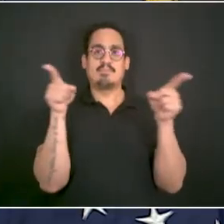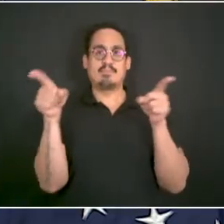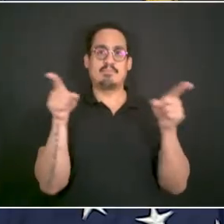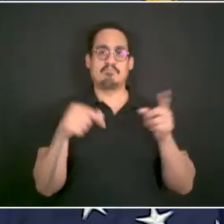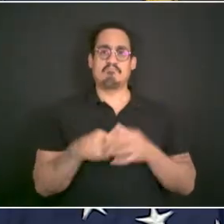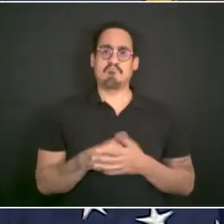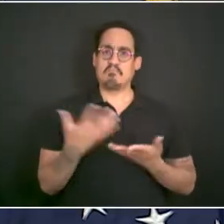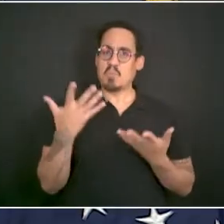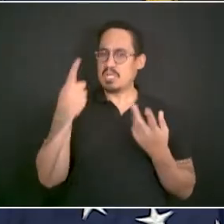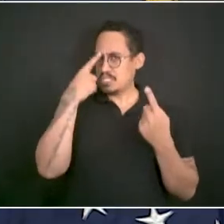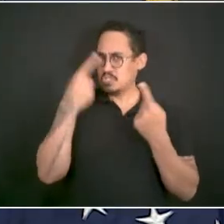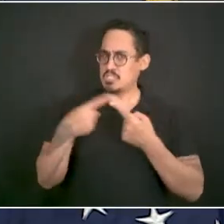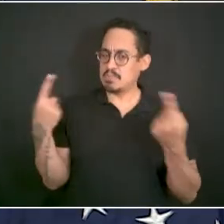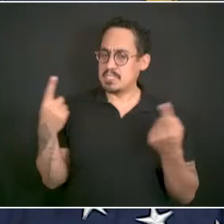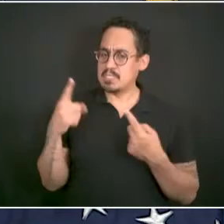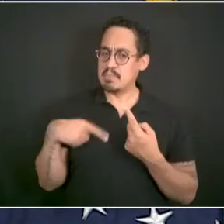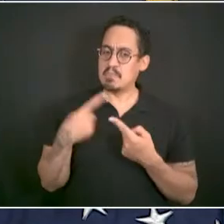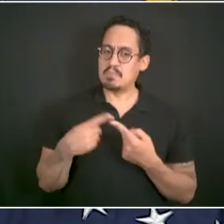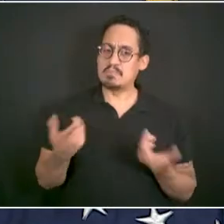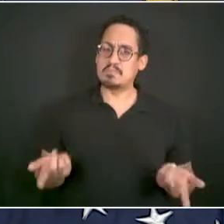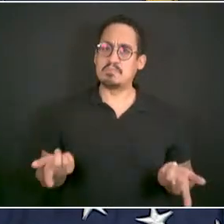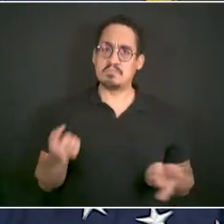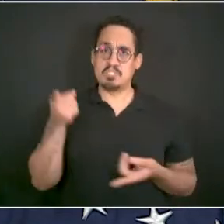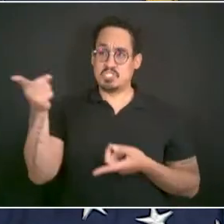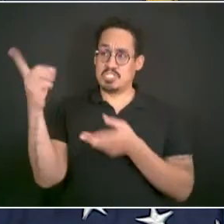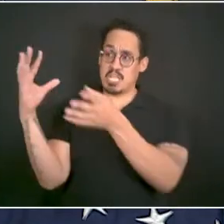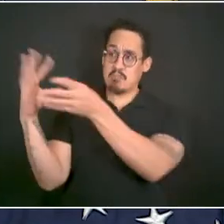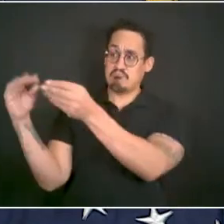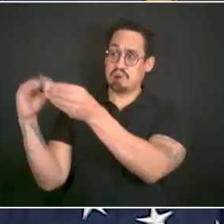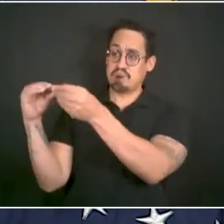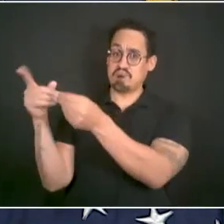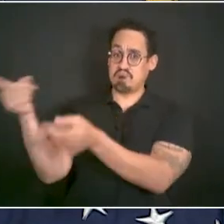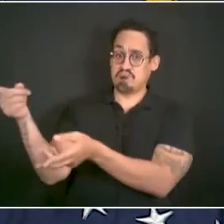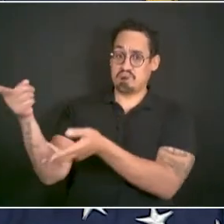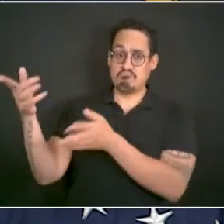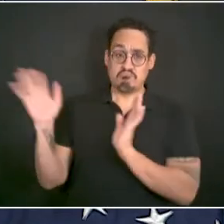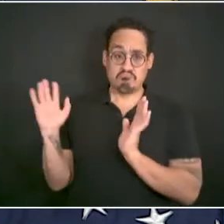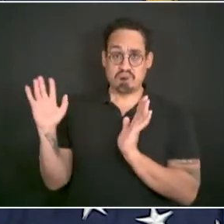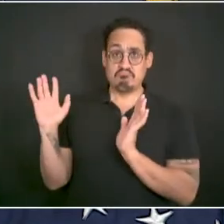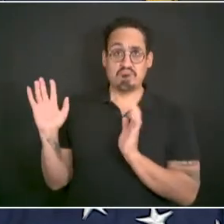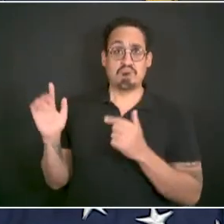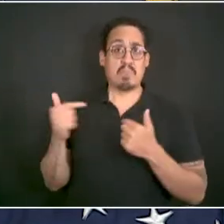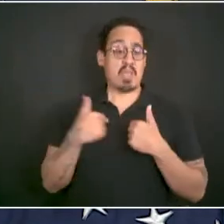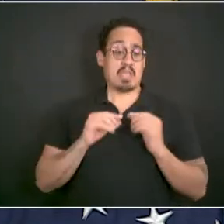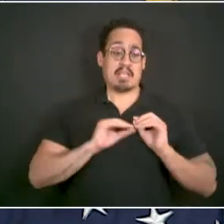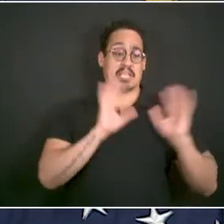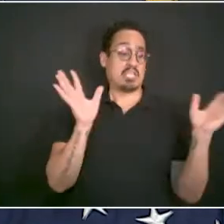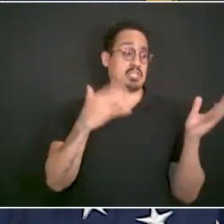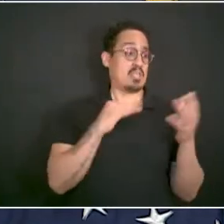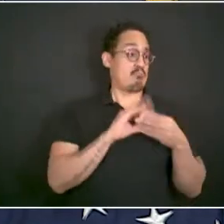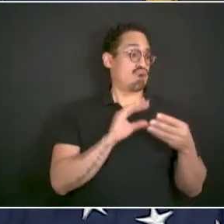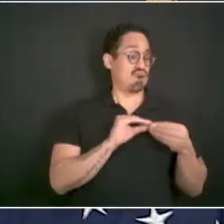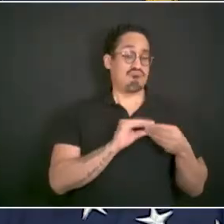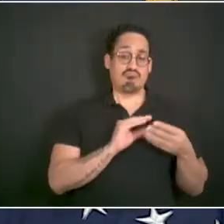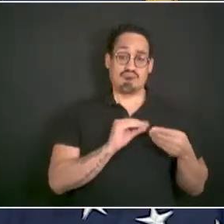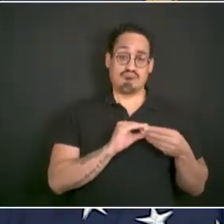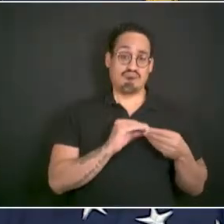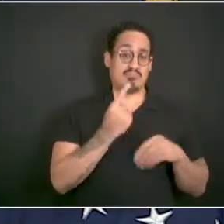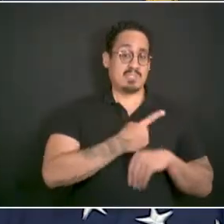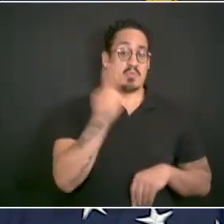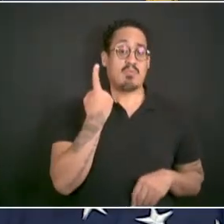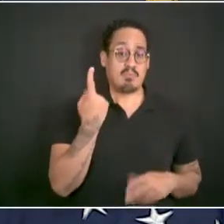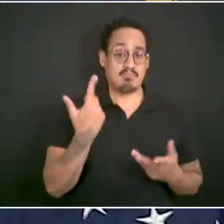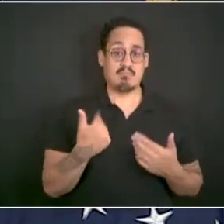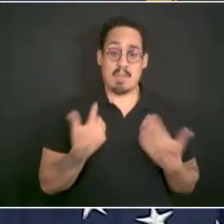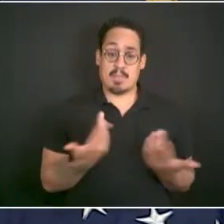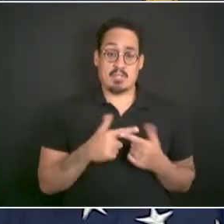on. She said what she had to say. I've been very clear from day one. I'm here to work